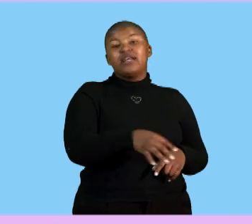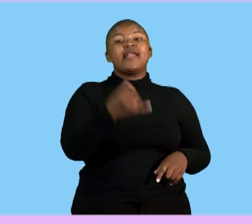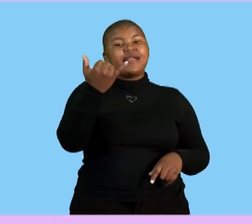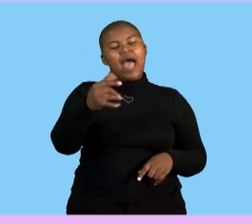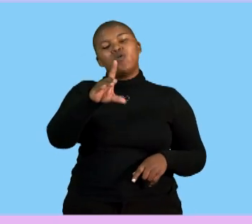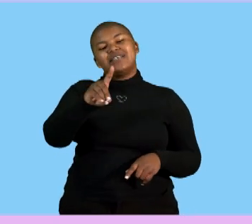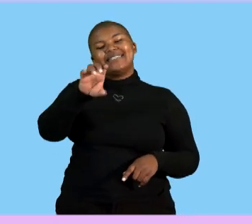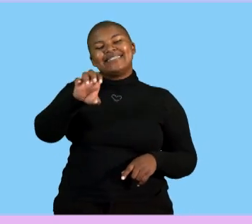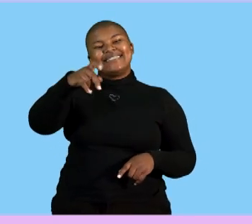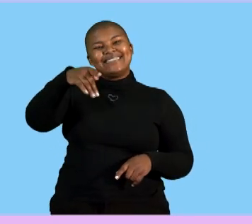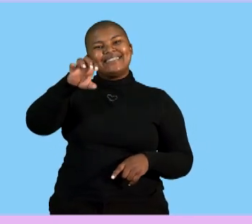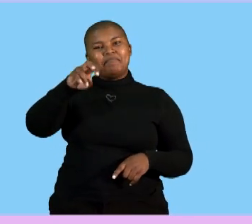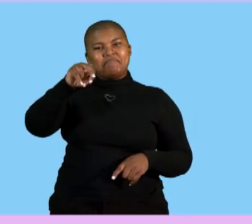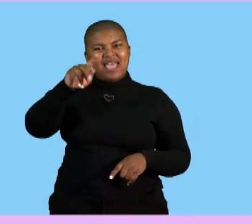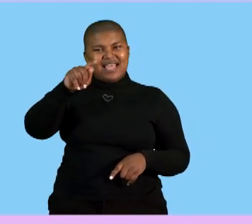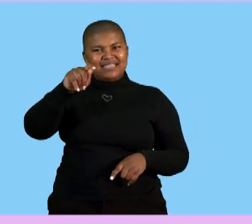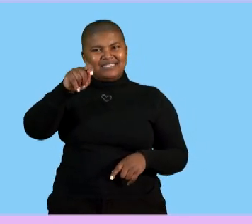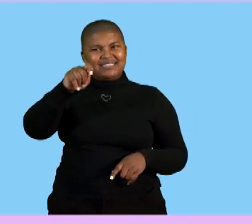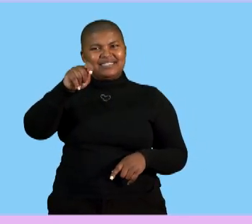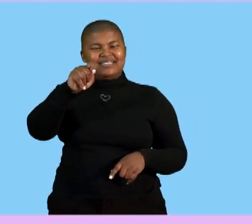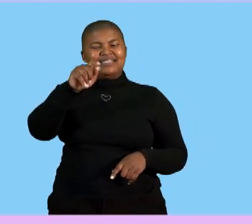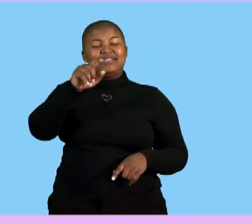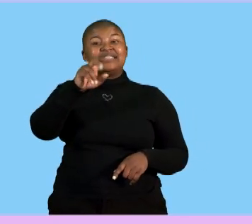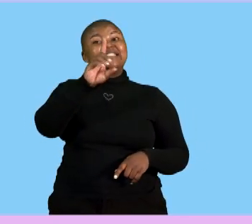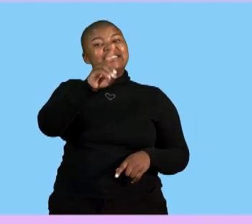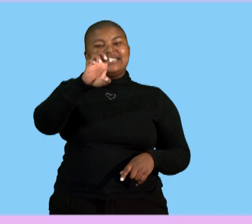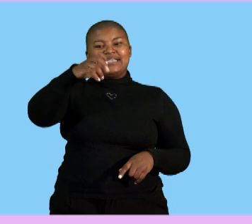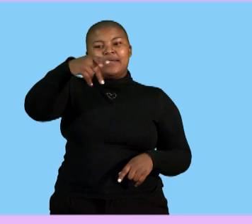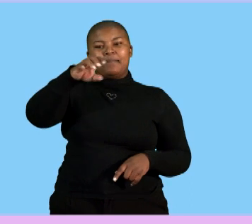is going to be the cost per trip,